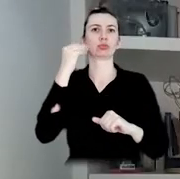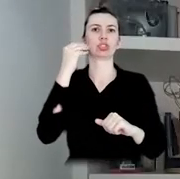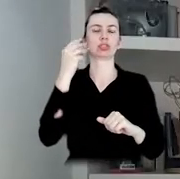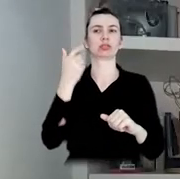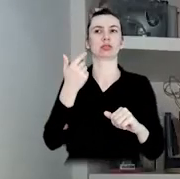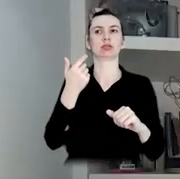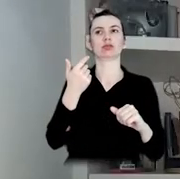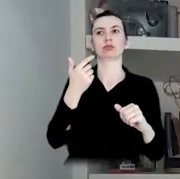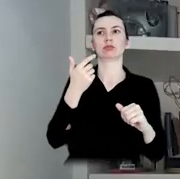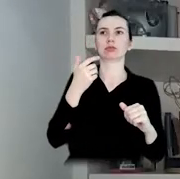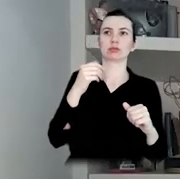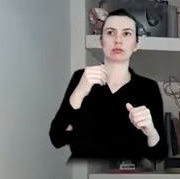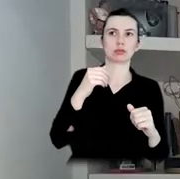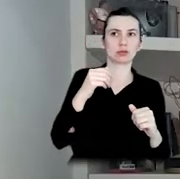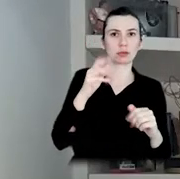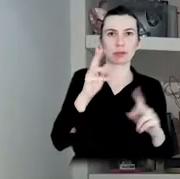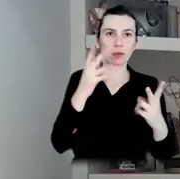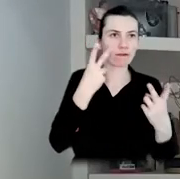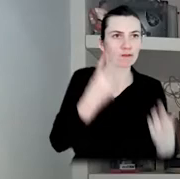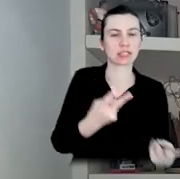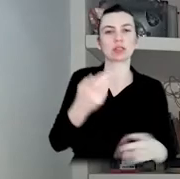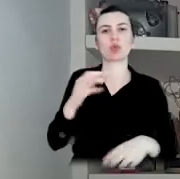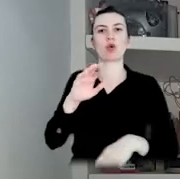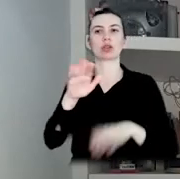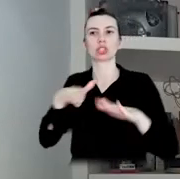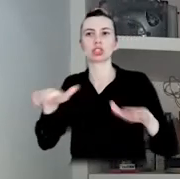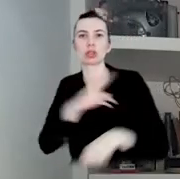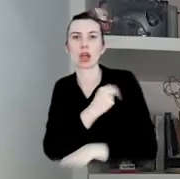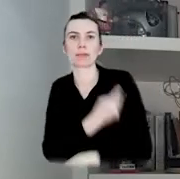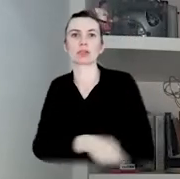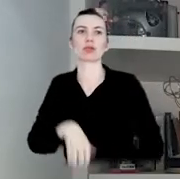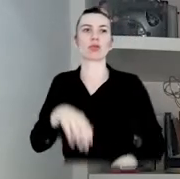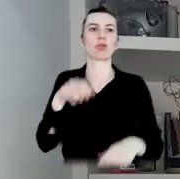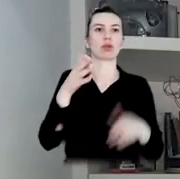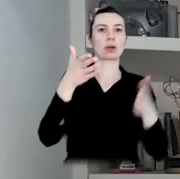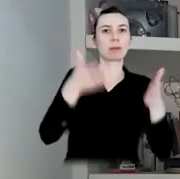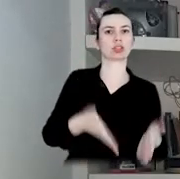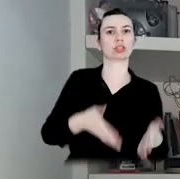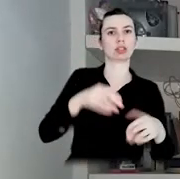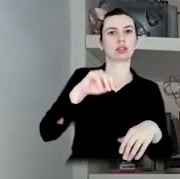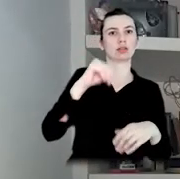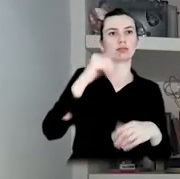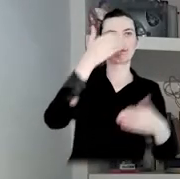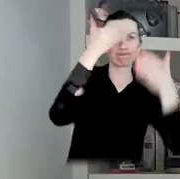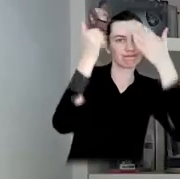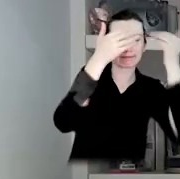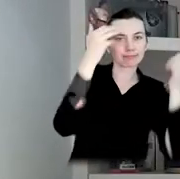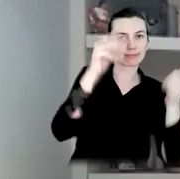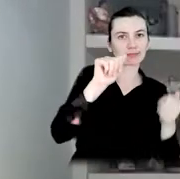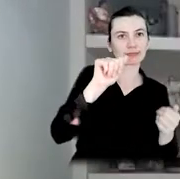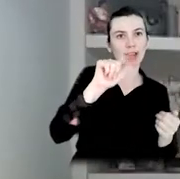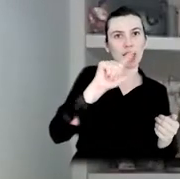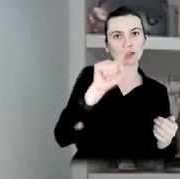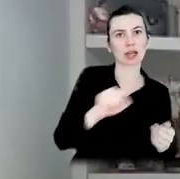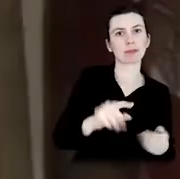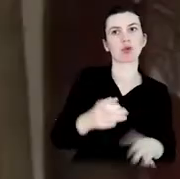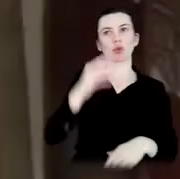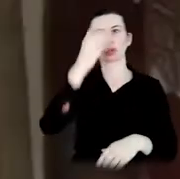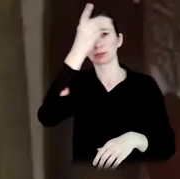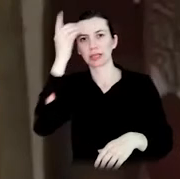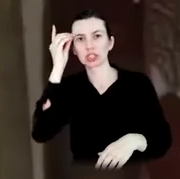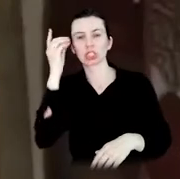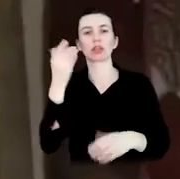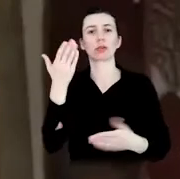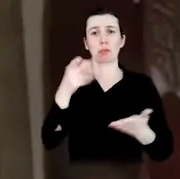and people who you're going to visit, whether it's a children's hospital or somebody with Alzheimer's or dementia, connect. And I was hoping there was